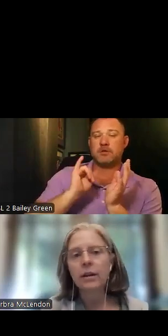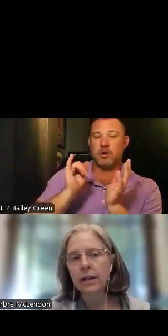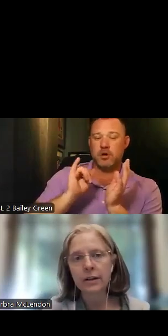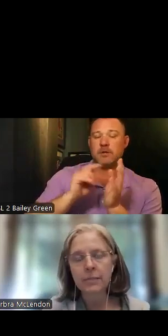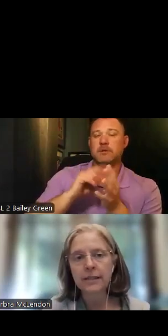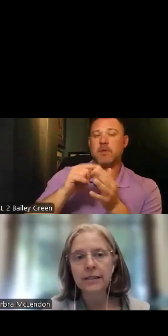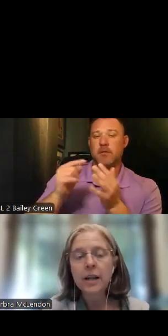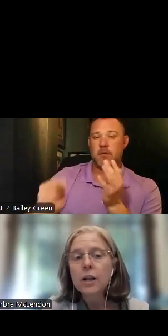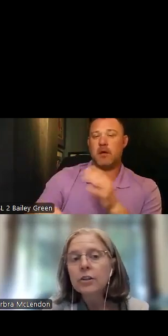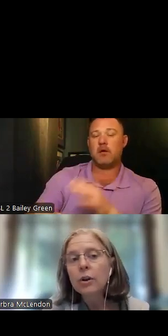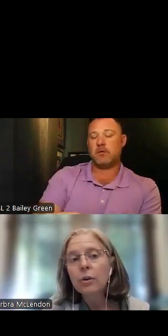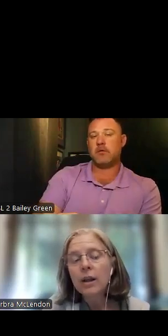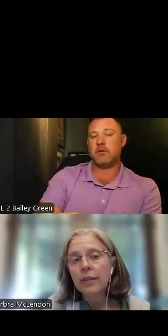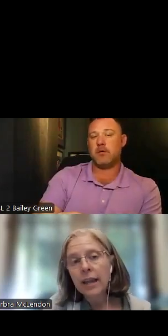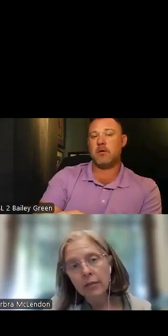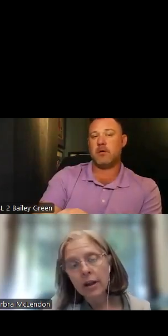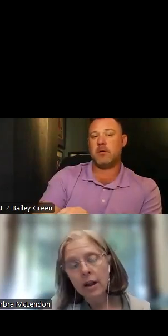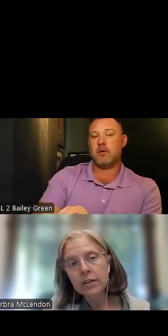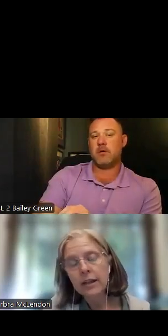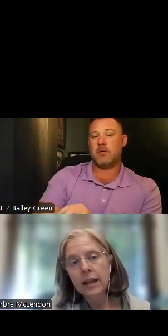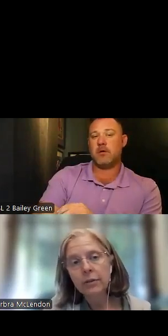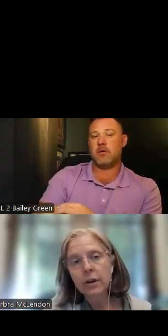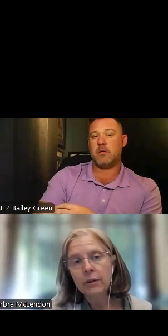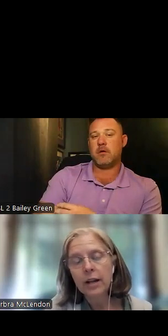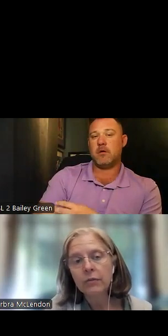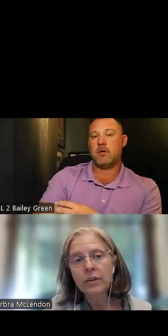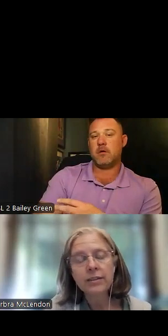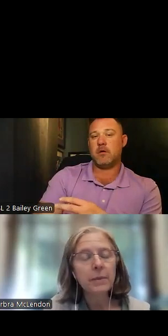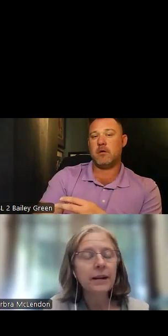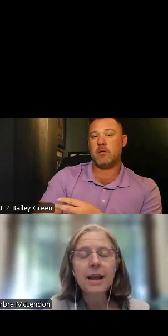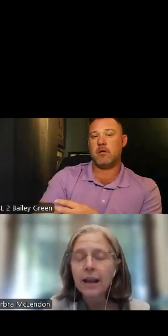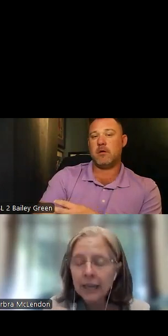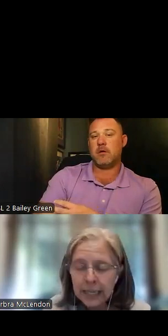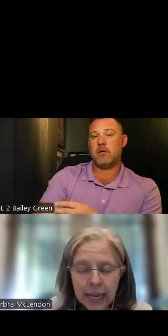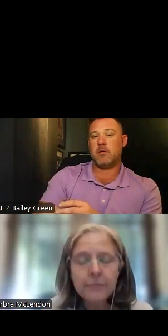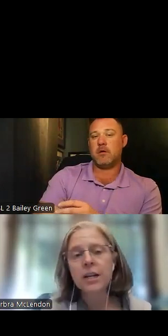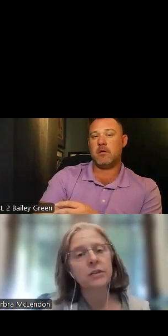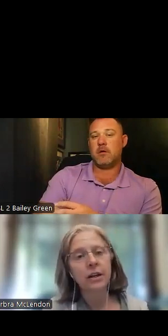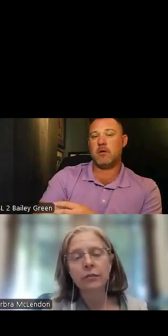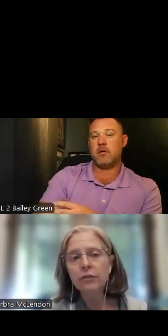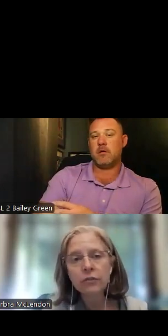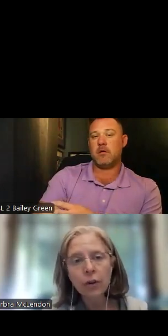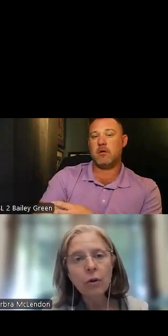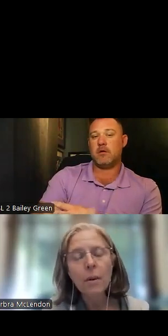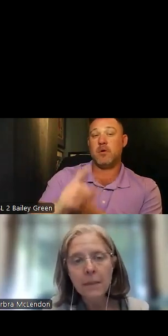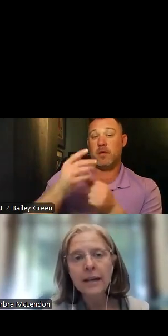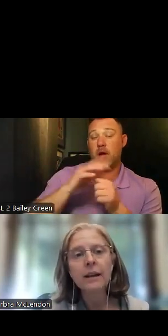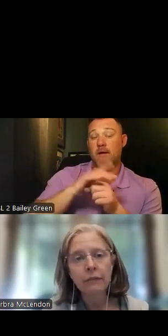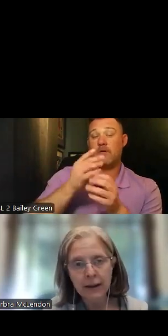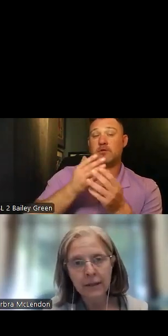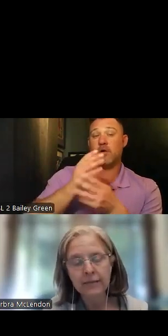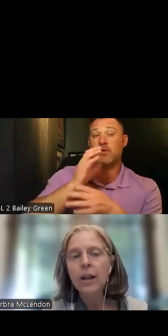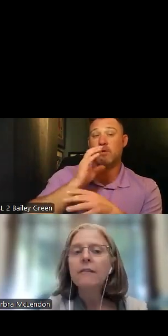other healthcare expenses. So the coverage that they get through Covered California has been game changing for so